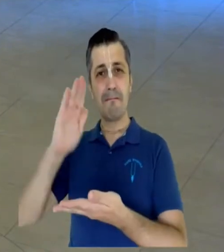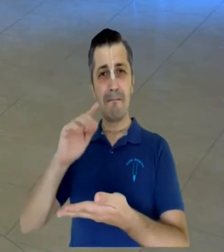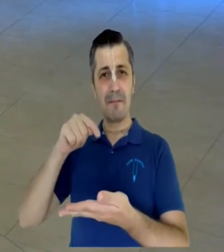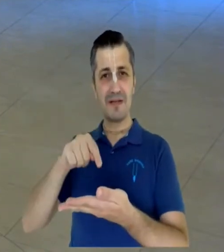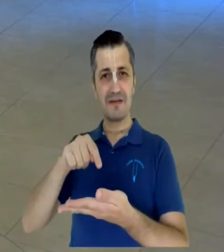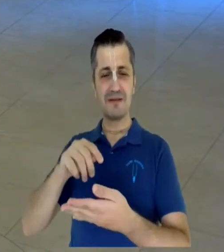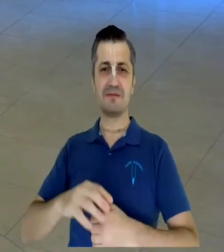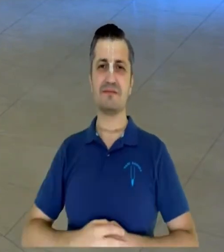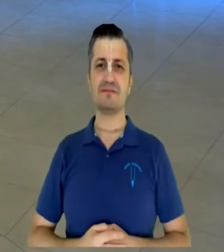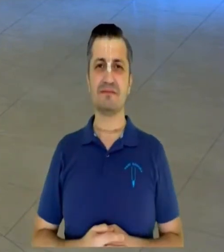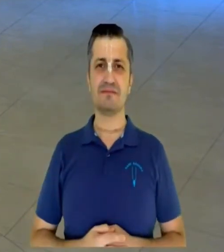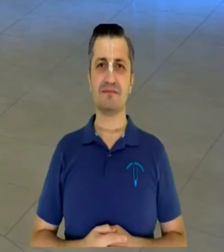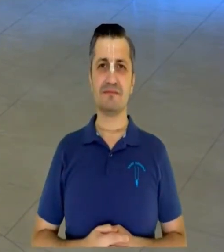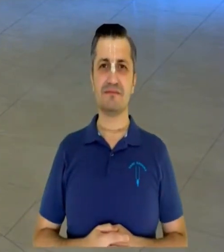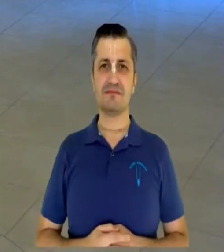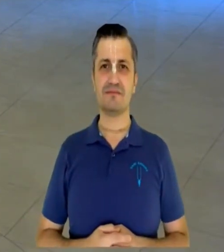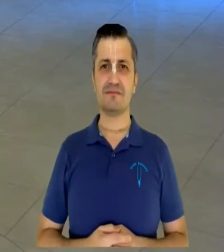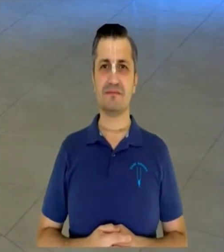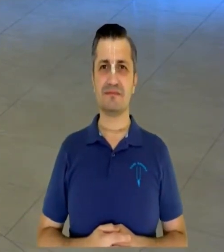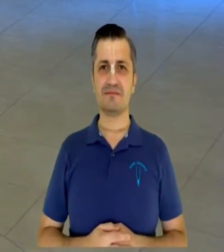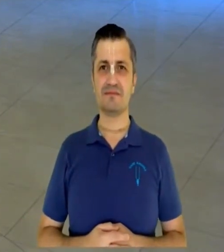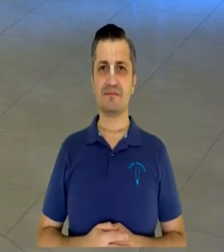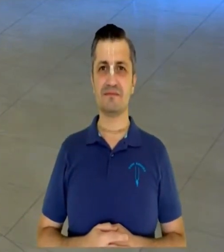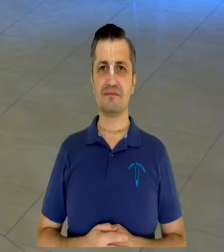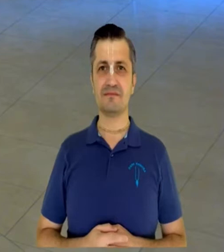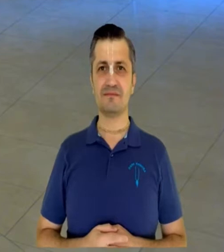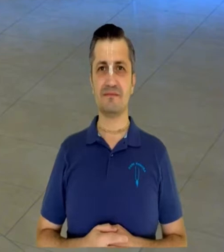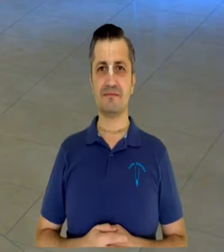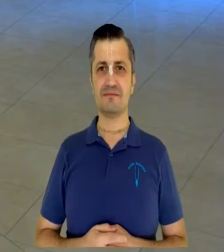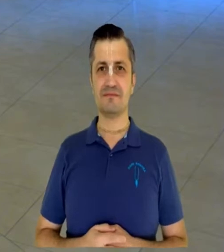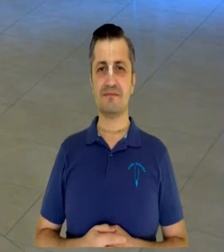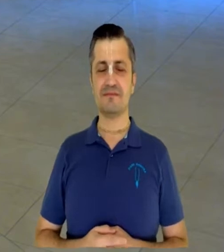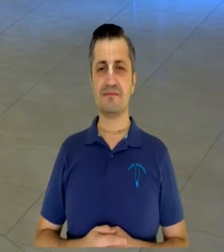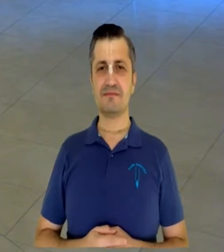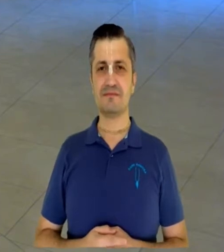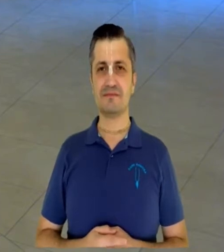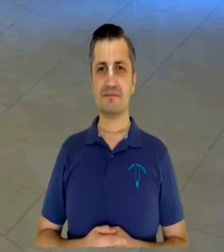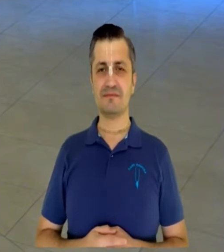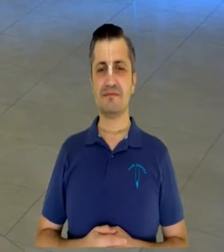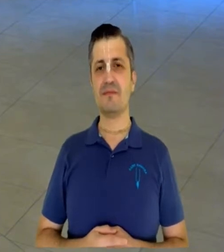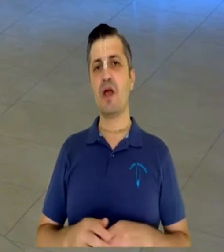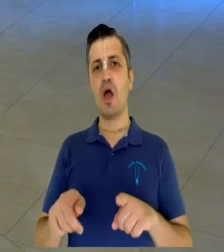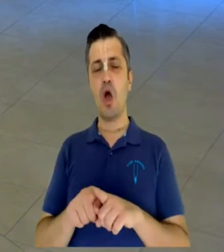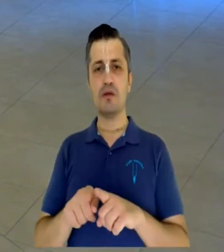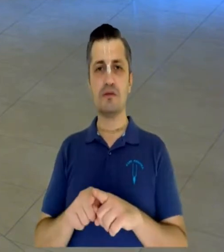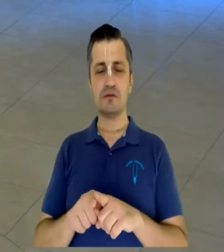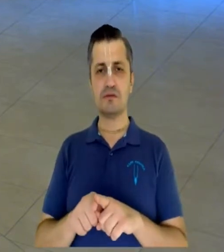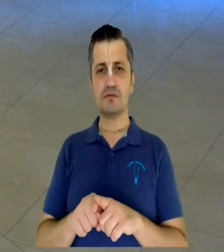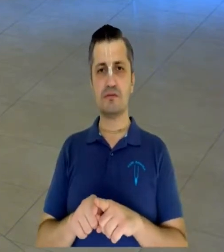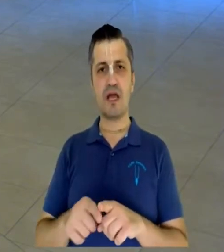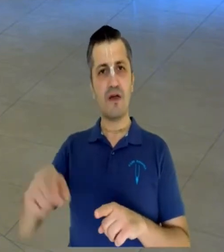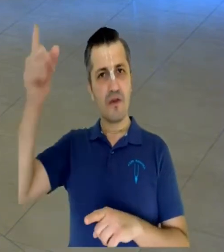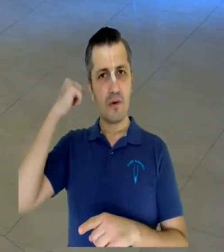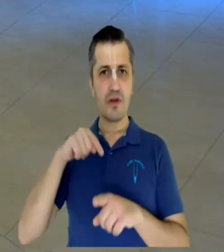eating, this is one of the 4 regulative principles, and this